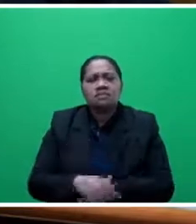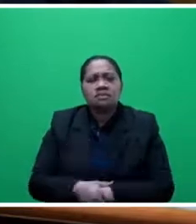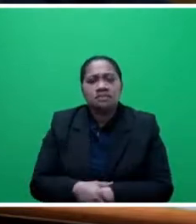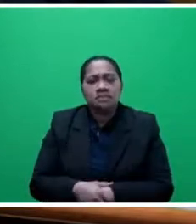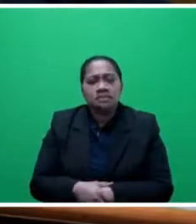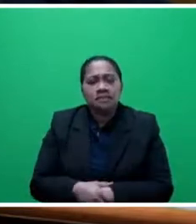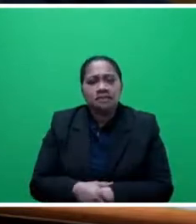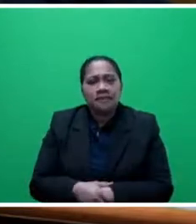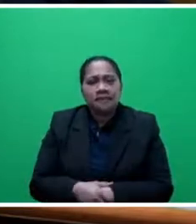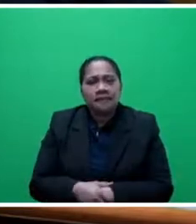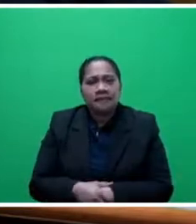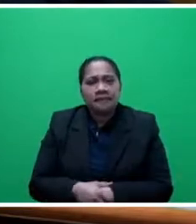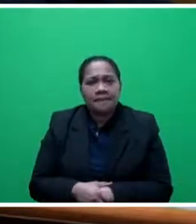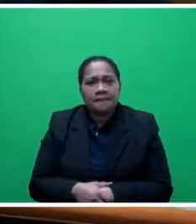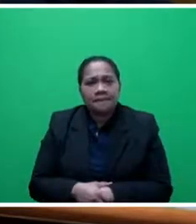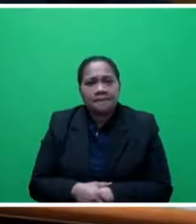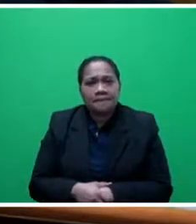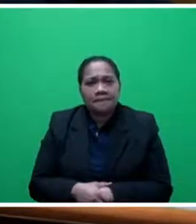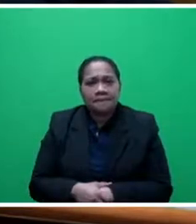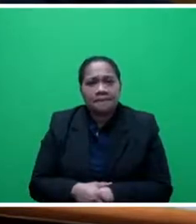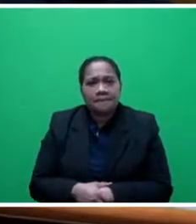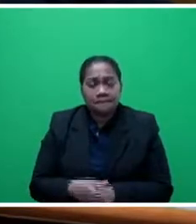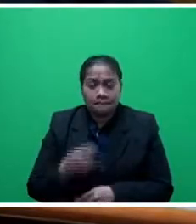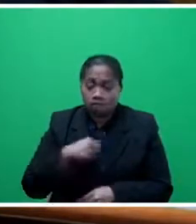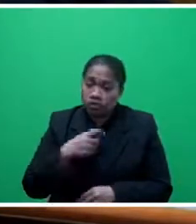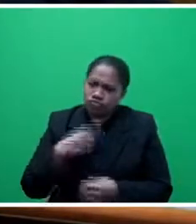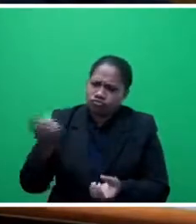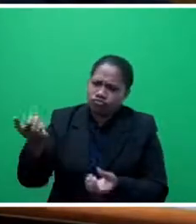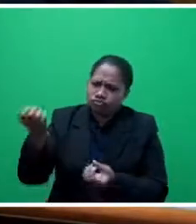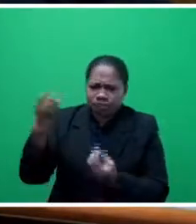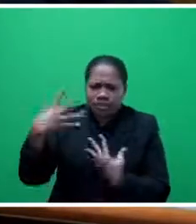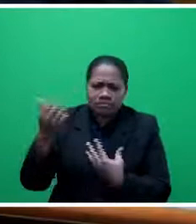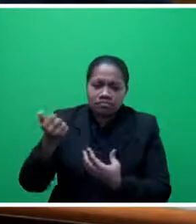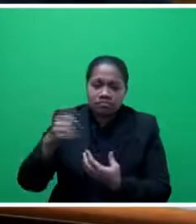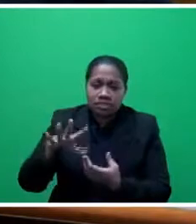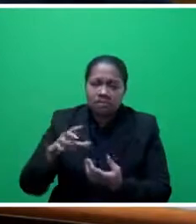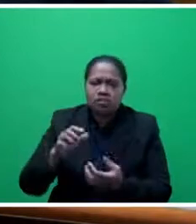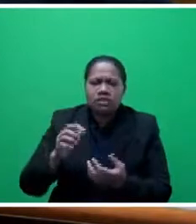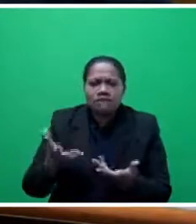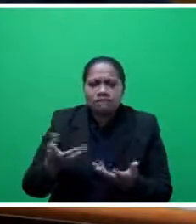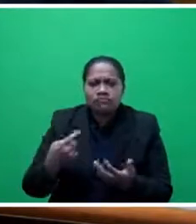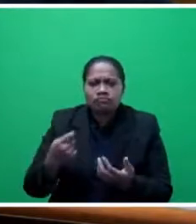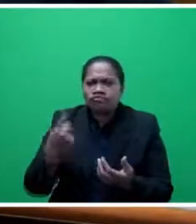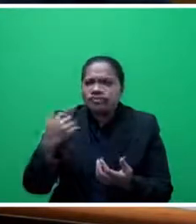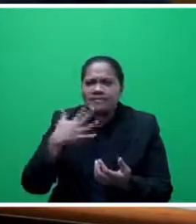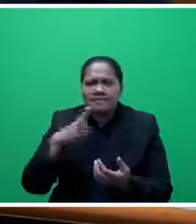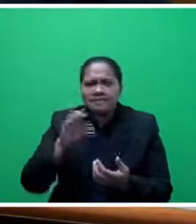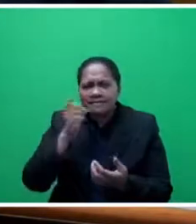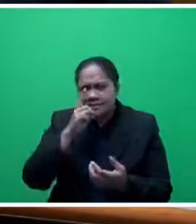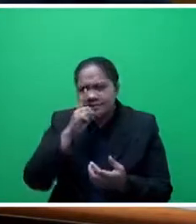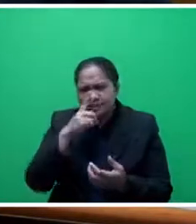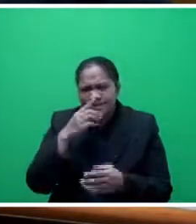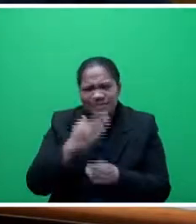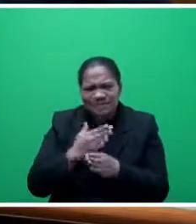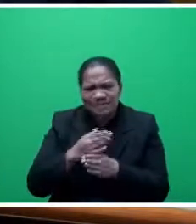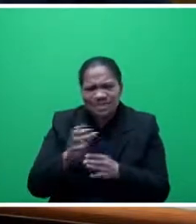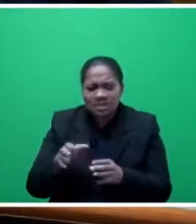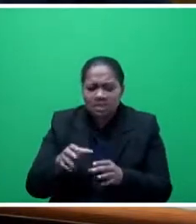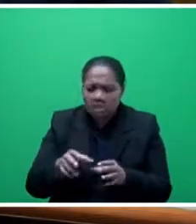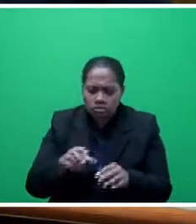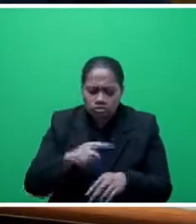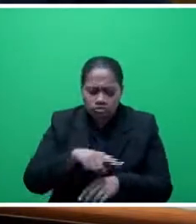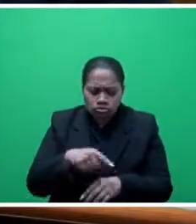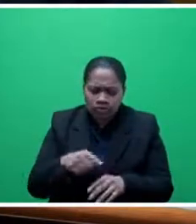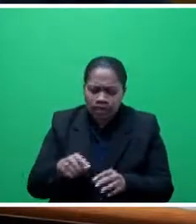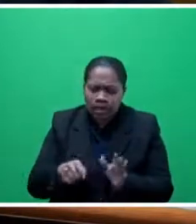had information already. Almost 150 workers in the municipalities of the Central Division, Suba, Lemi, Nosori,